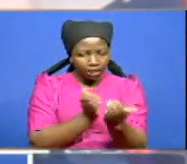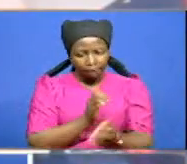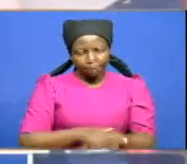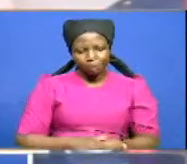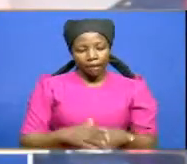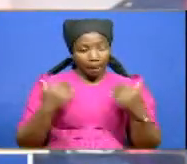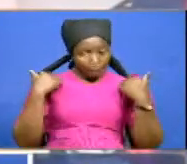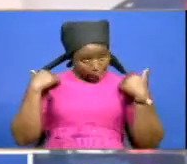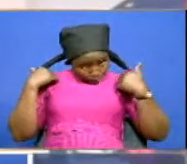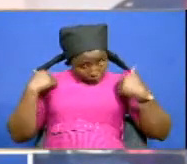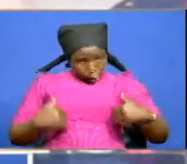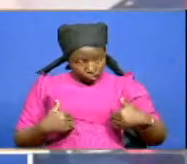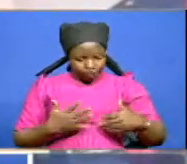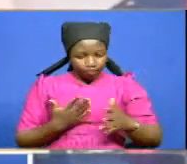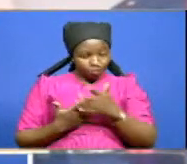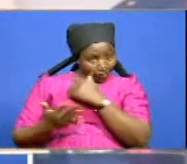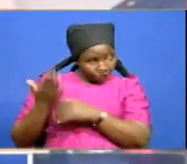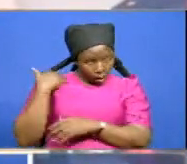ya Kamiti